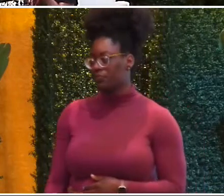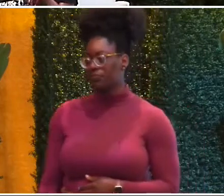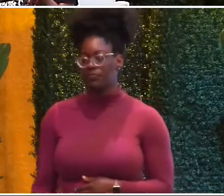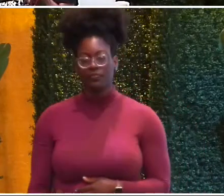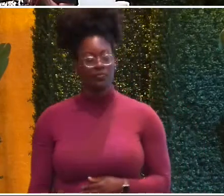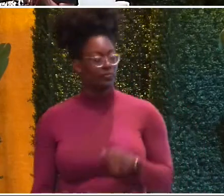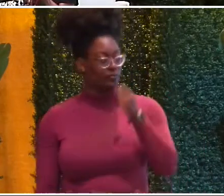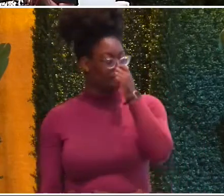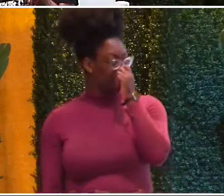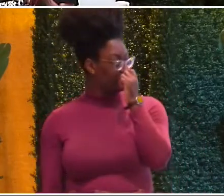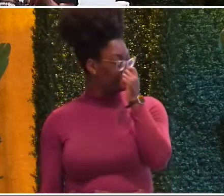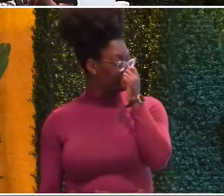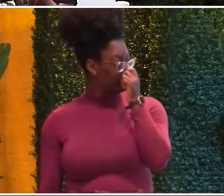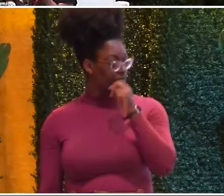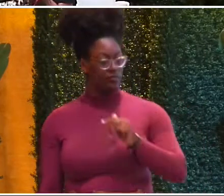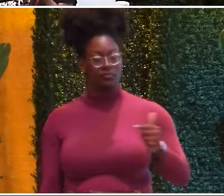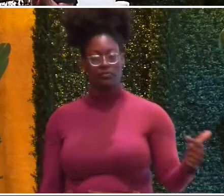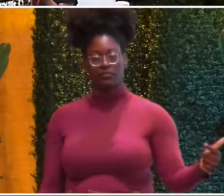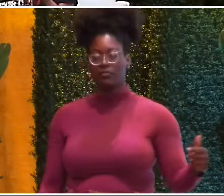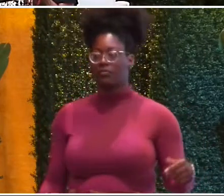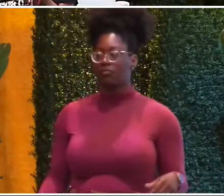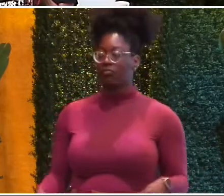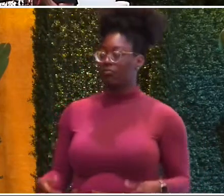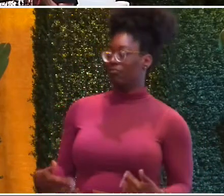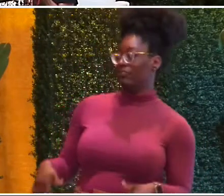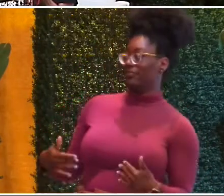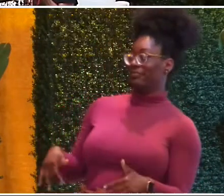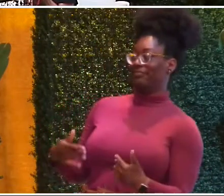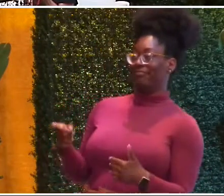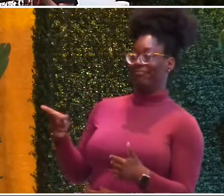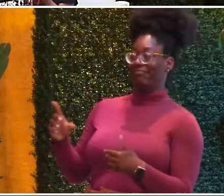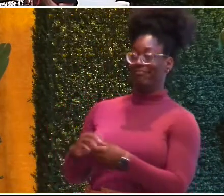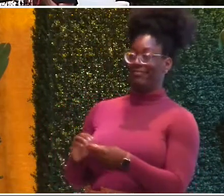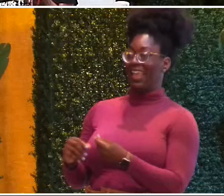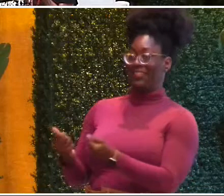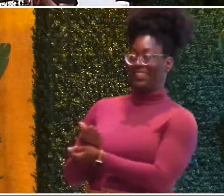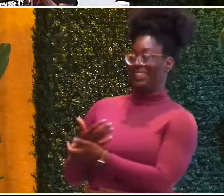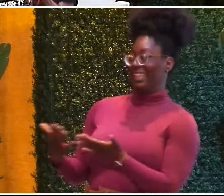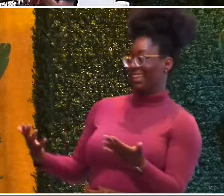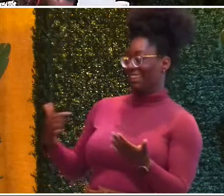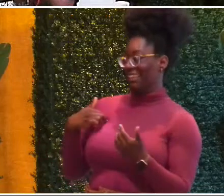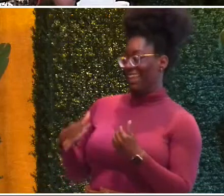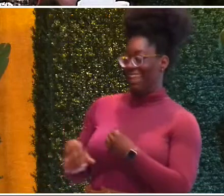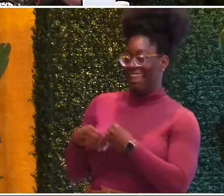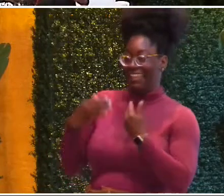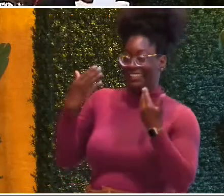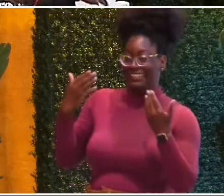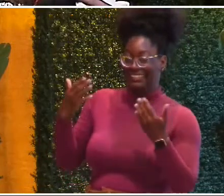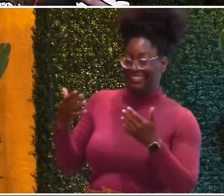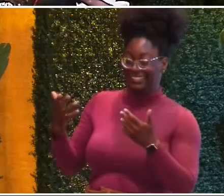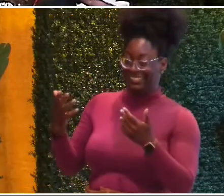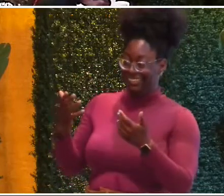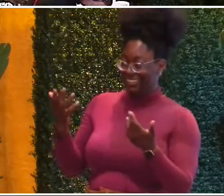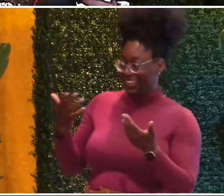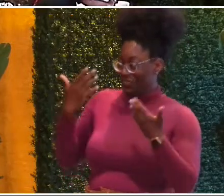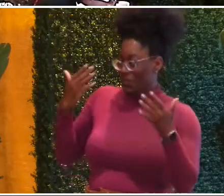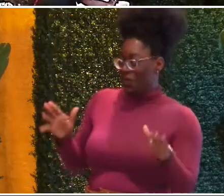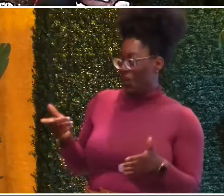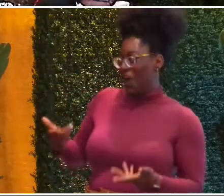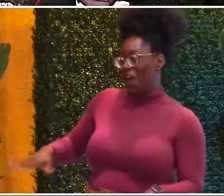I don't think there's much more to say after Mickey and Imani, but I would just add, from my perspective, I